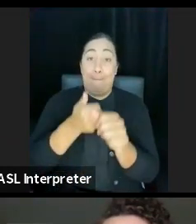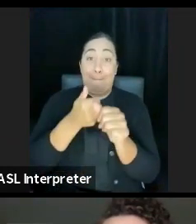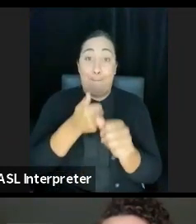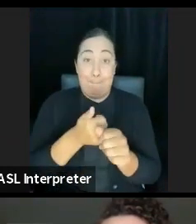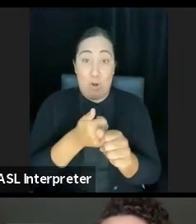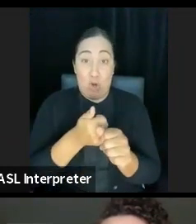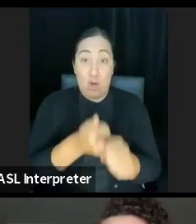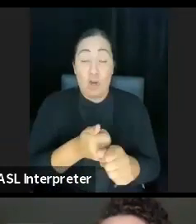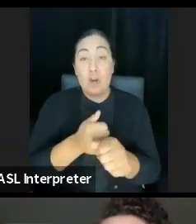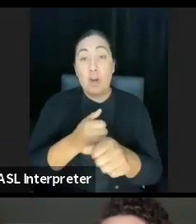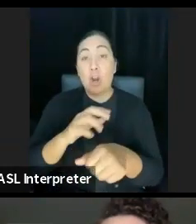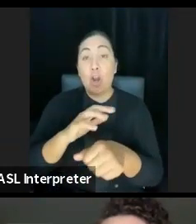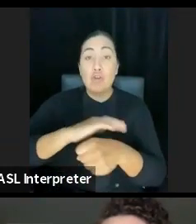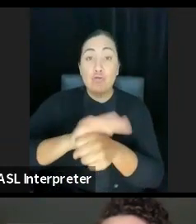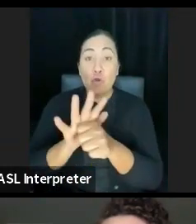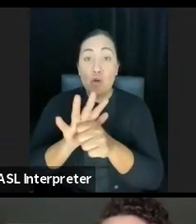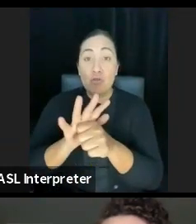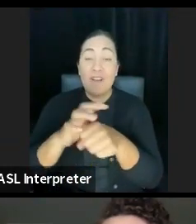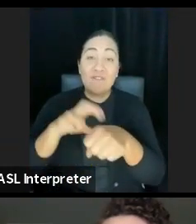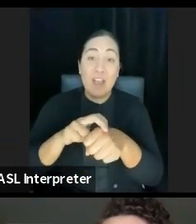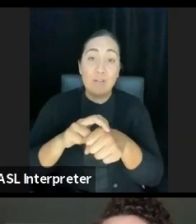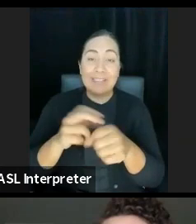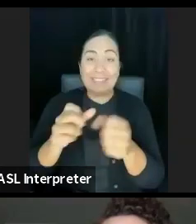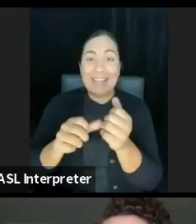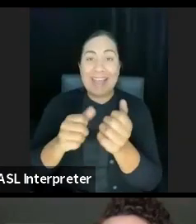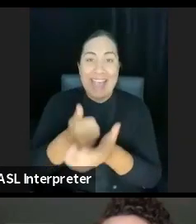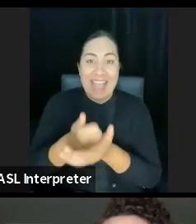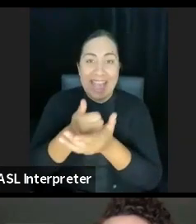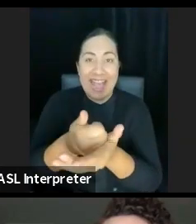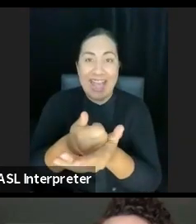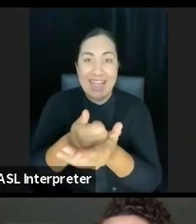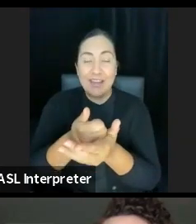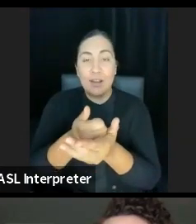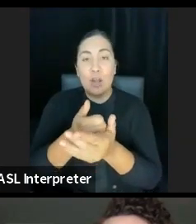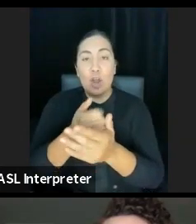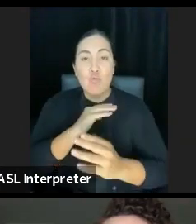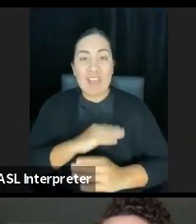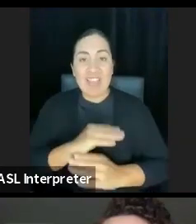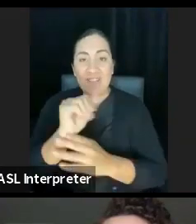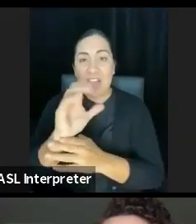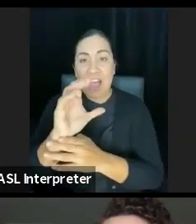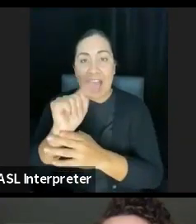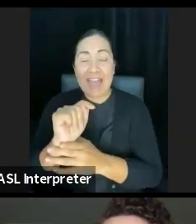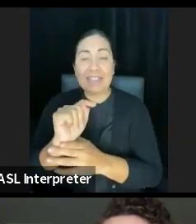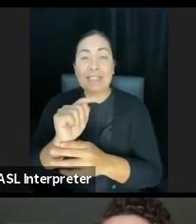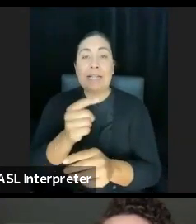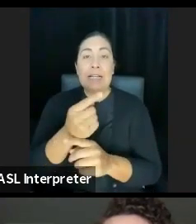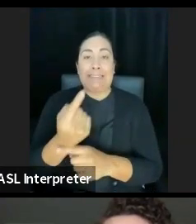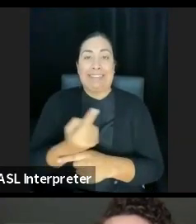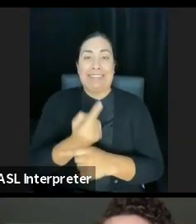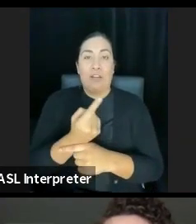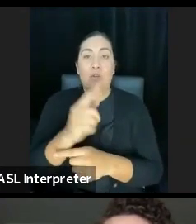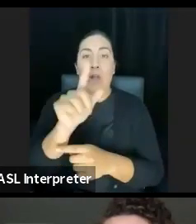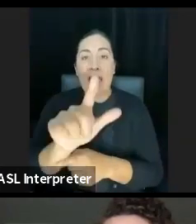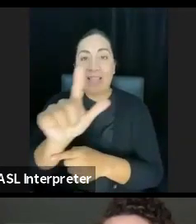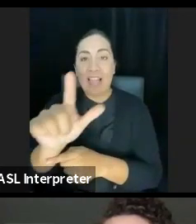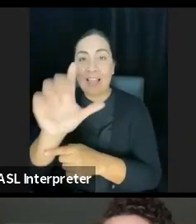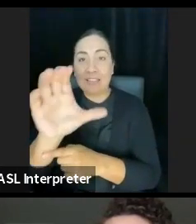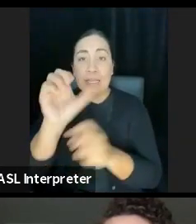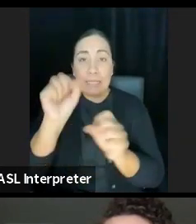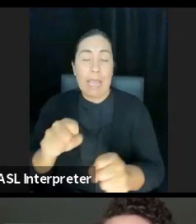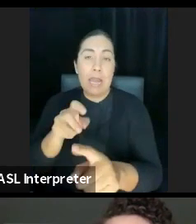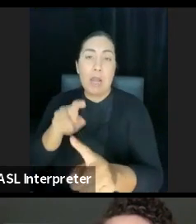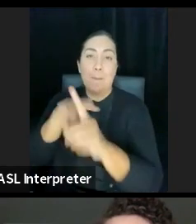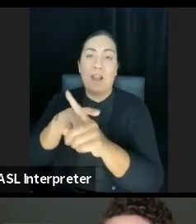and Economic Security Act, a single member LLC may apply for the SBA Paycheck Protection Program,